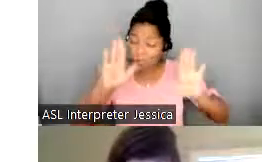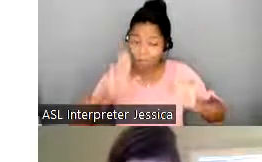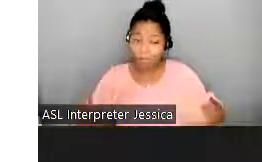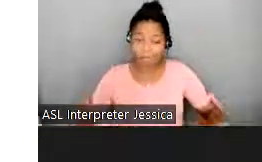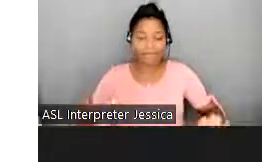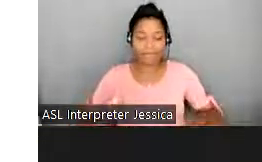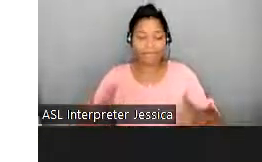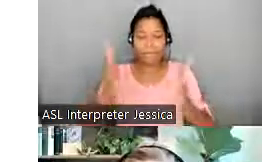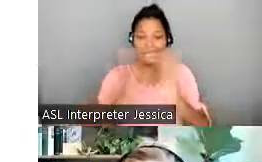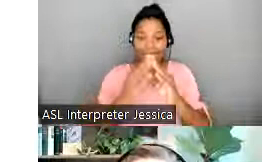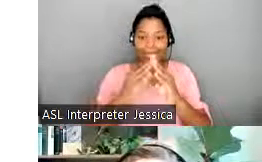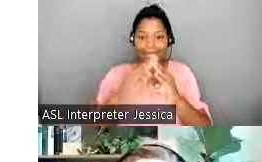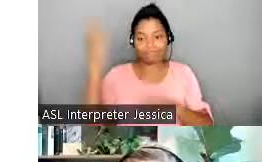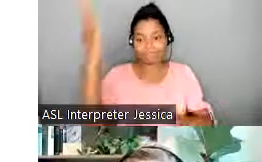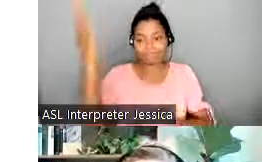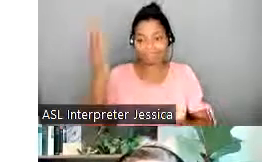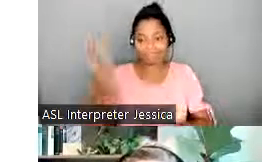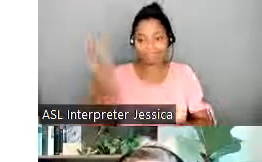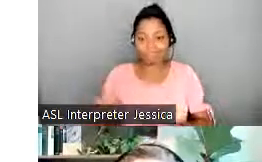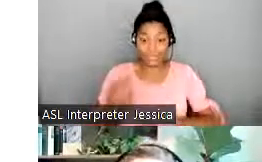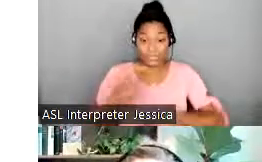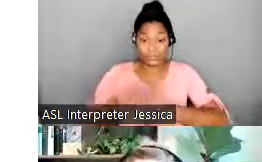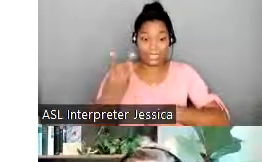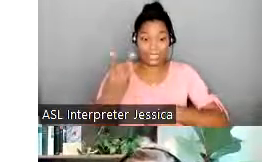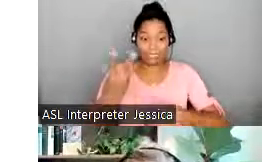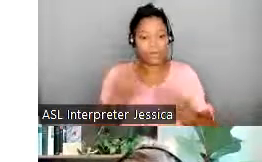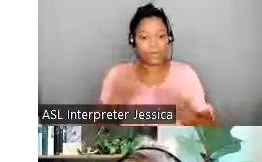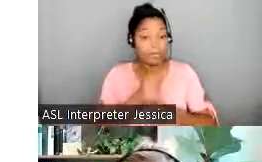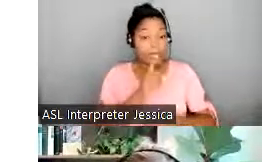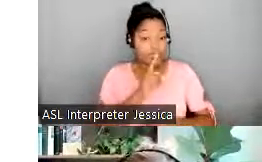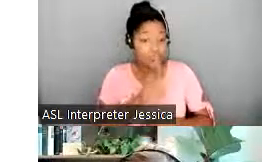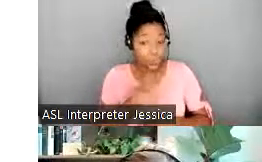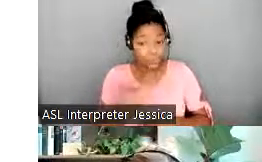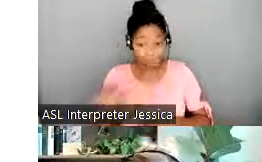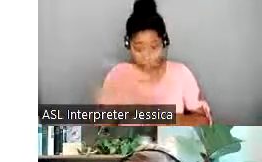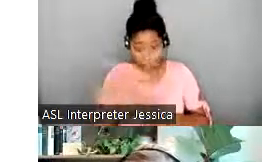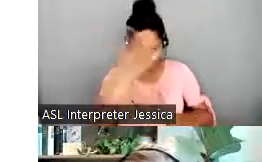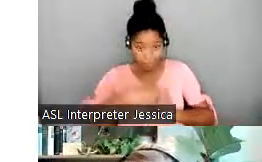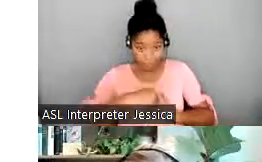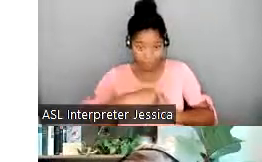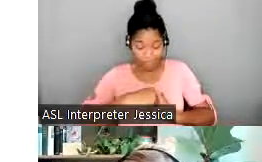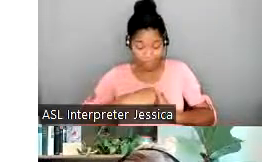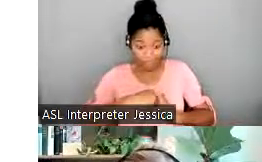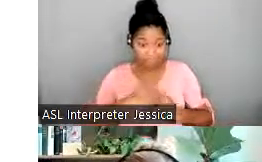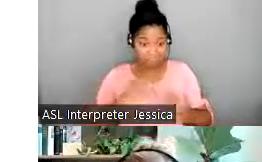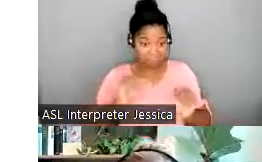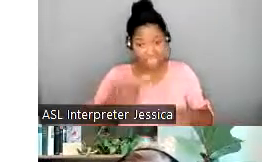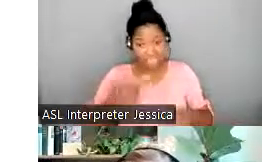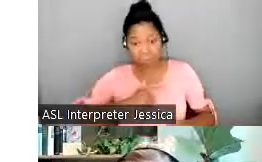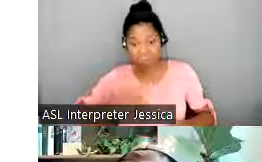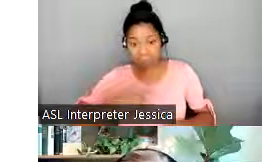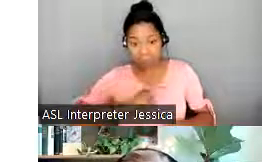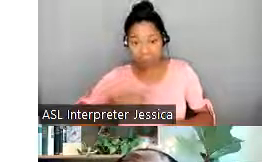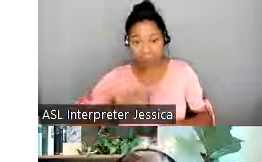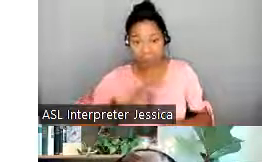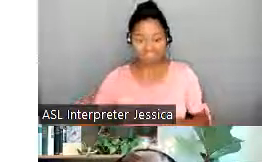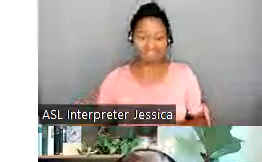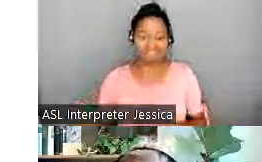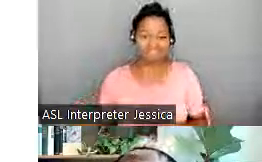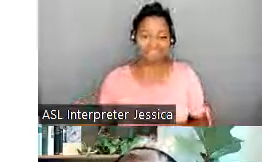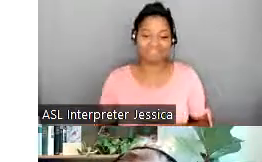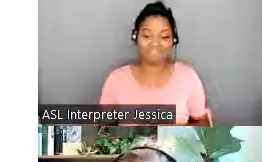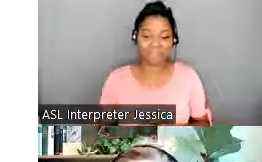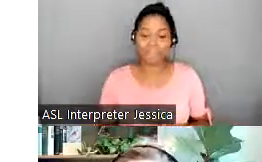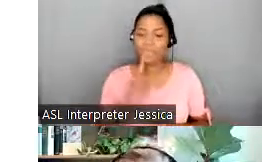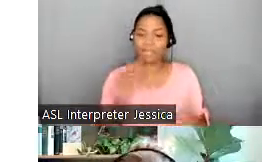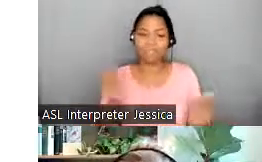agenda for the next 2 days and want to make sure you're able to participate and engage with one another and our speakers. So all virtual